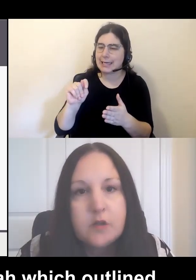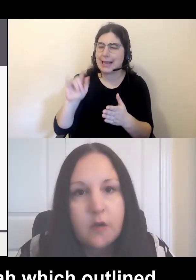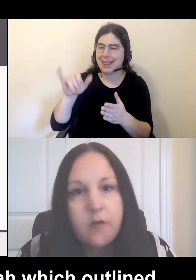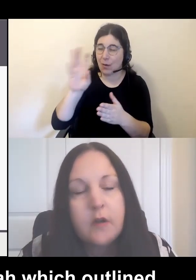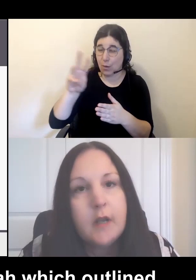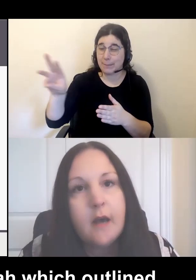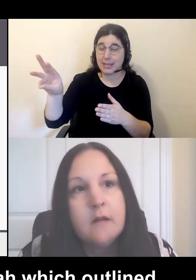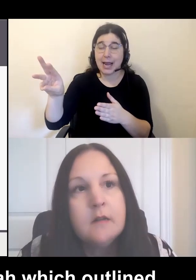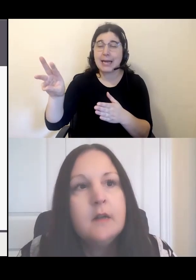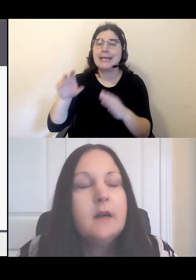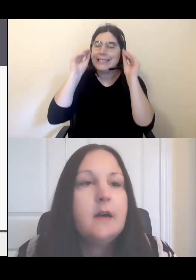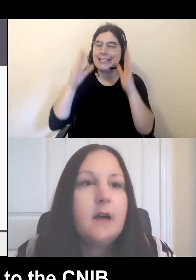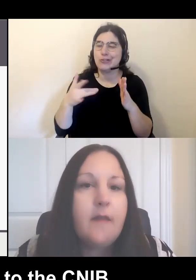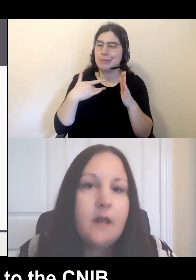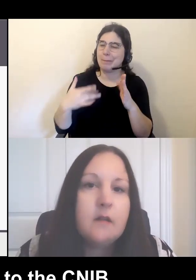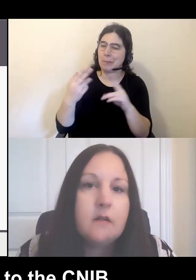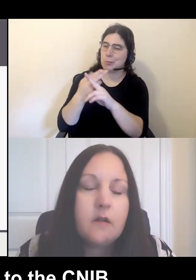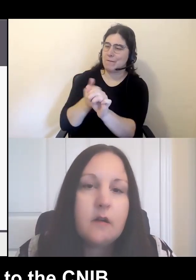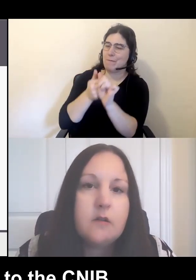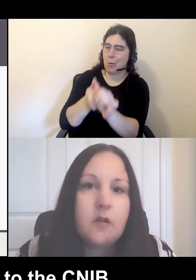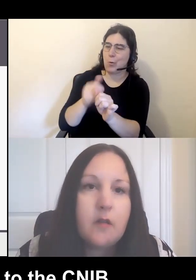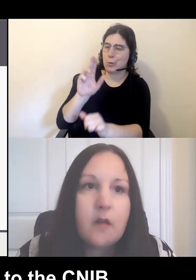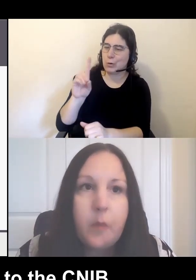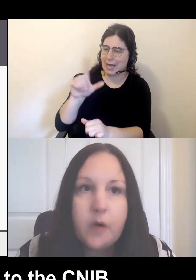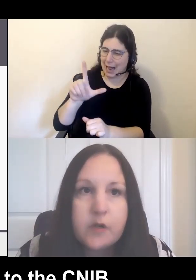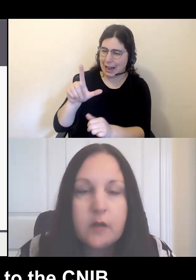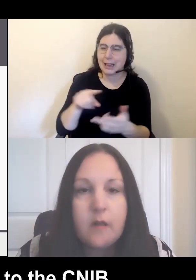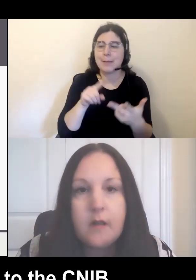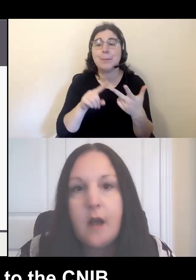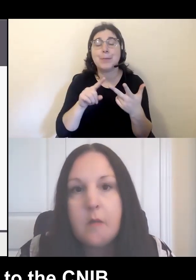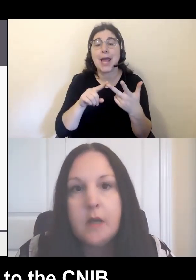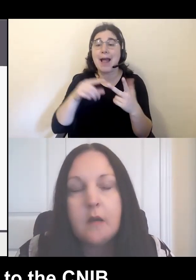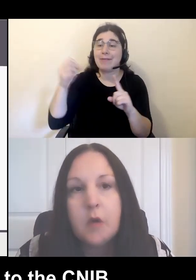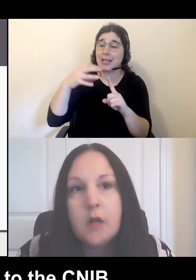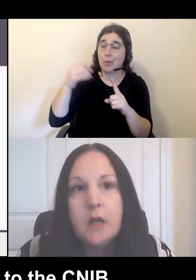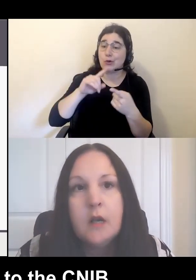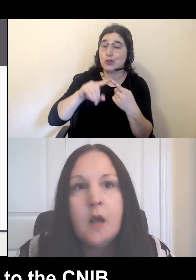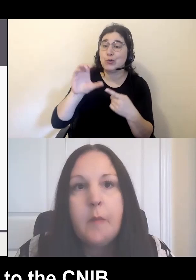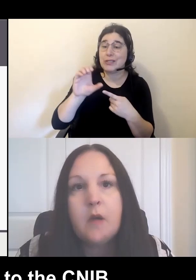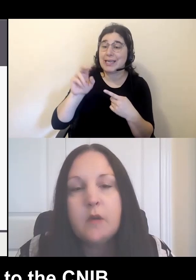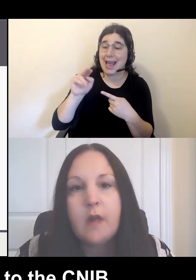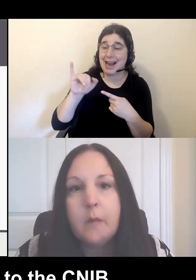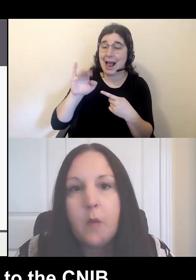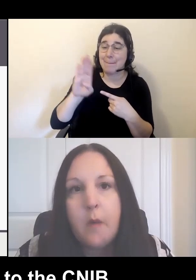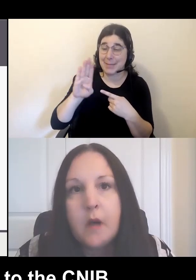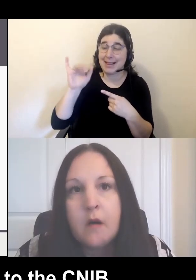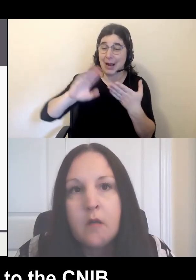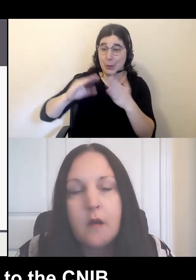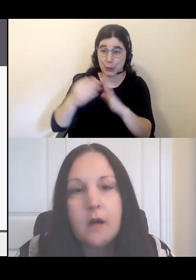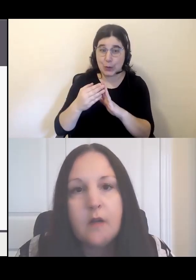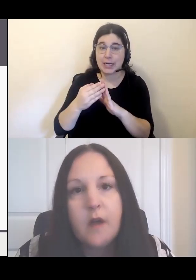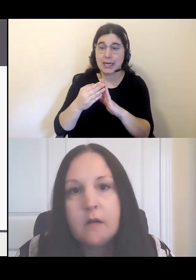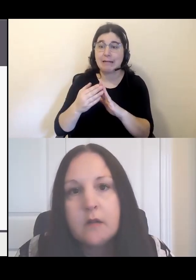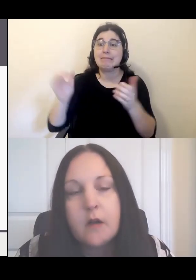by teachers for UDL. And then third, just the exposure to the CNIB community paired with development